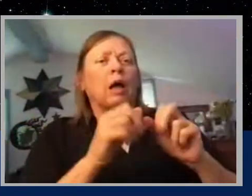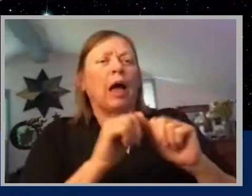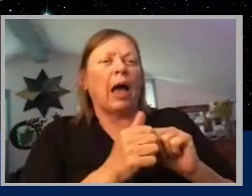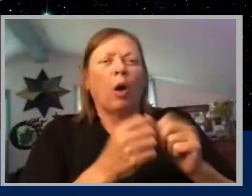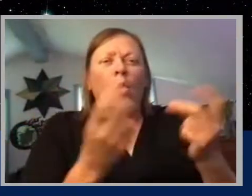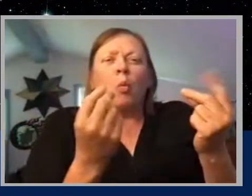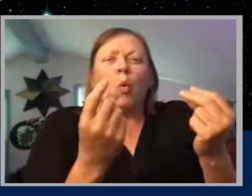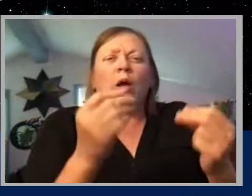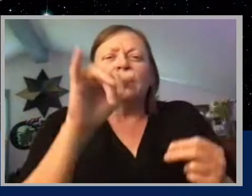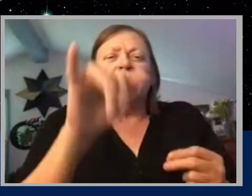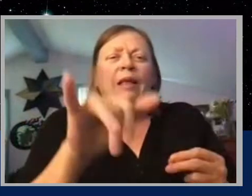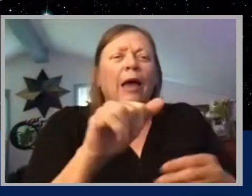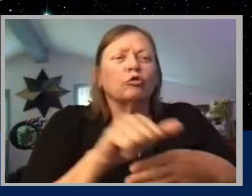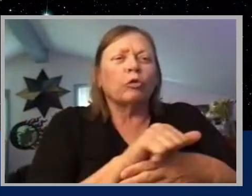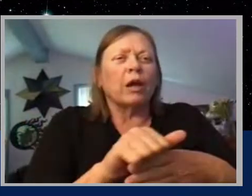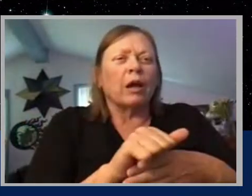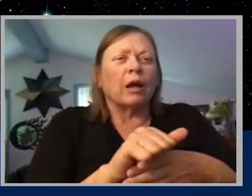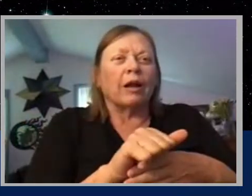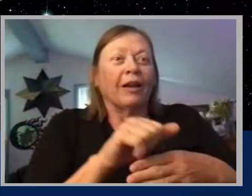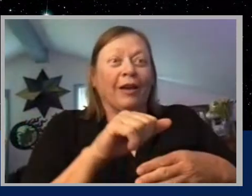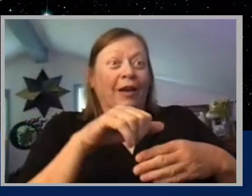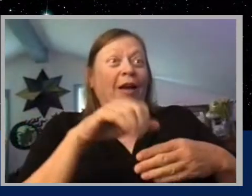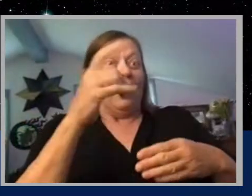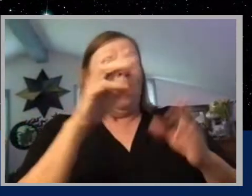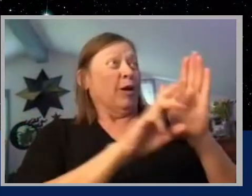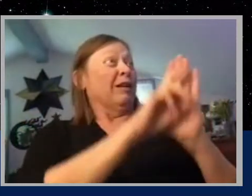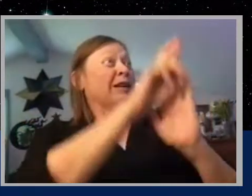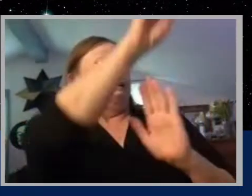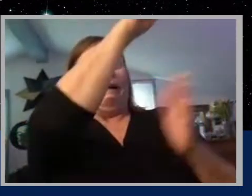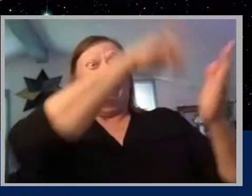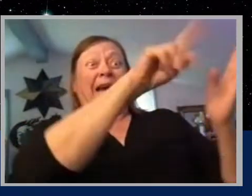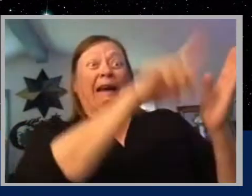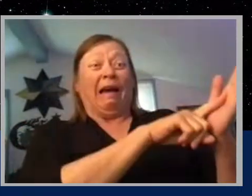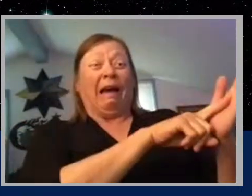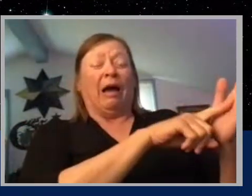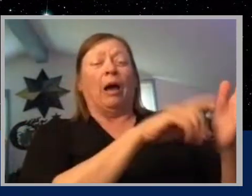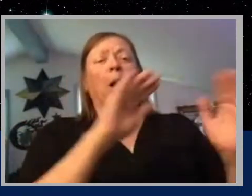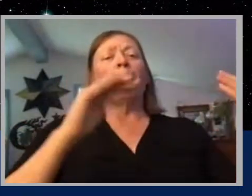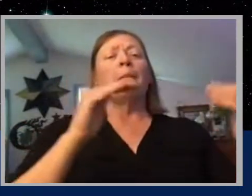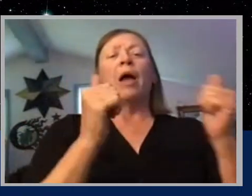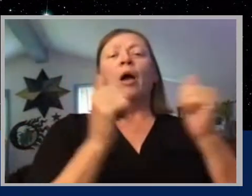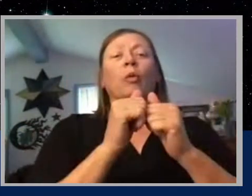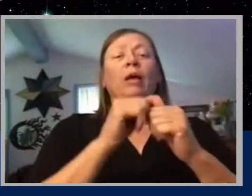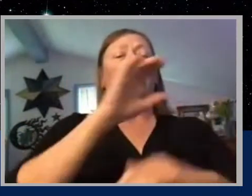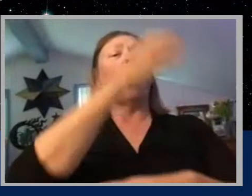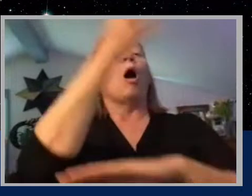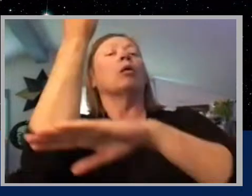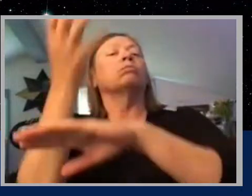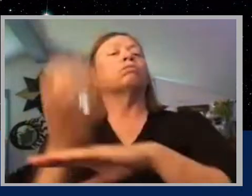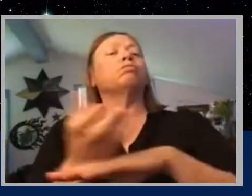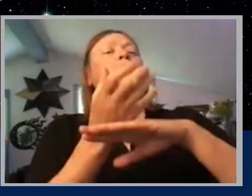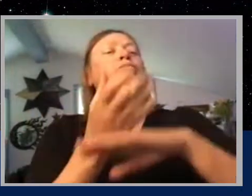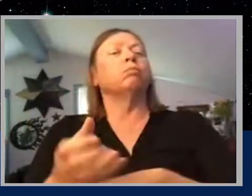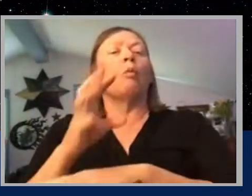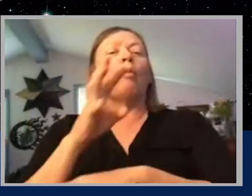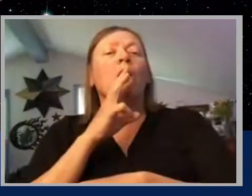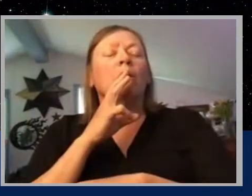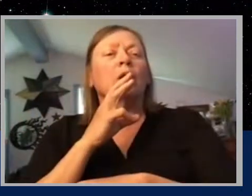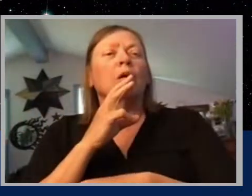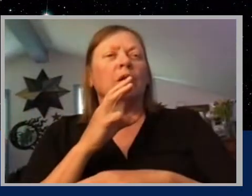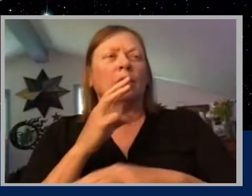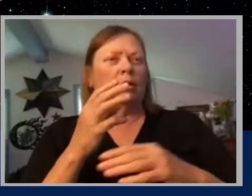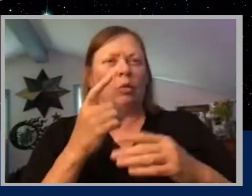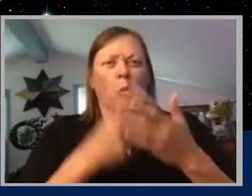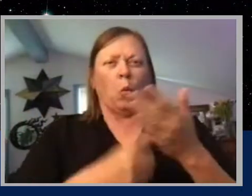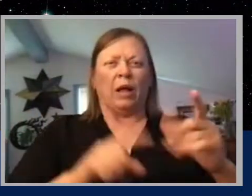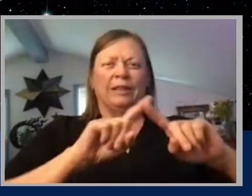I would imagine it'd be different, right, than a splashdown situation. What is it like in case something goes, a little off nominal earlier even than